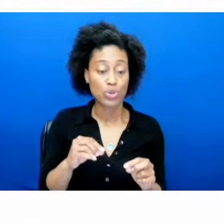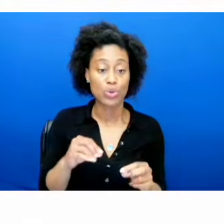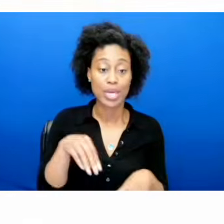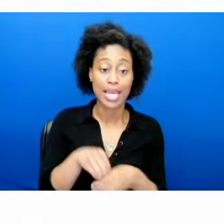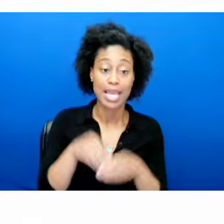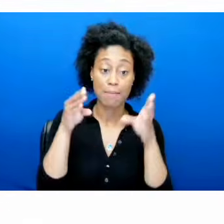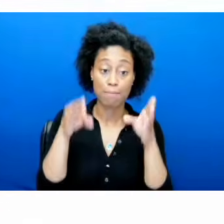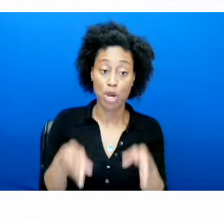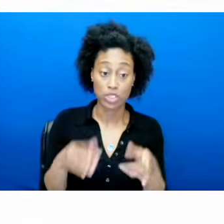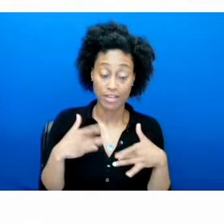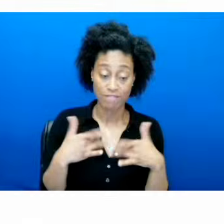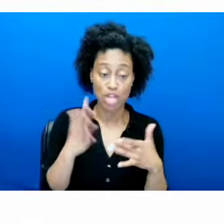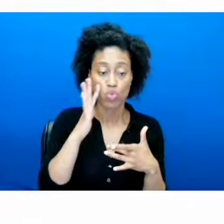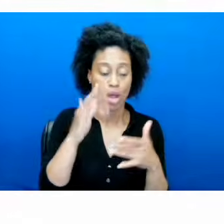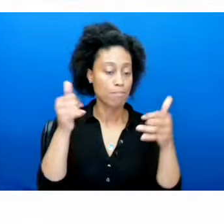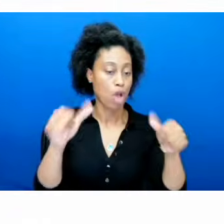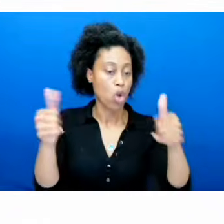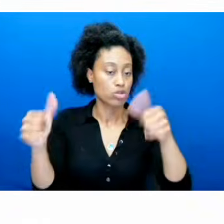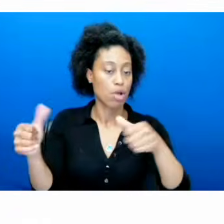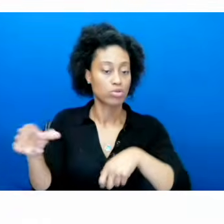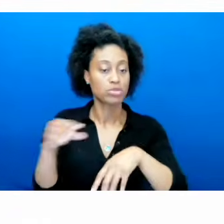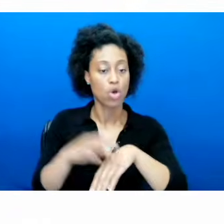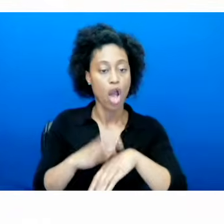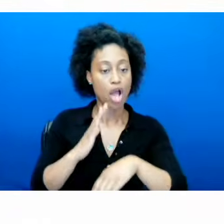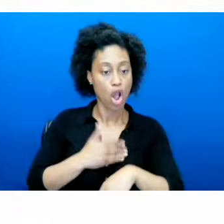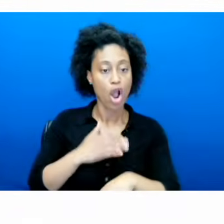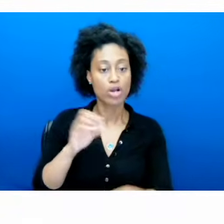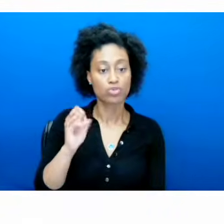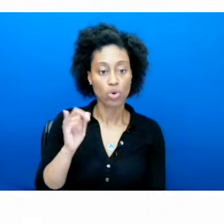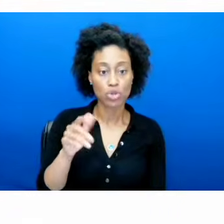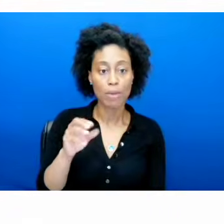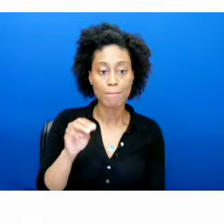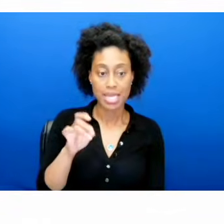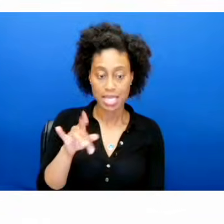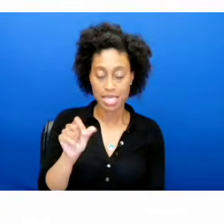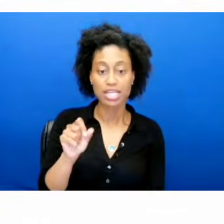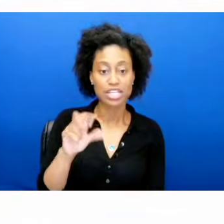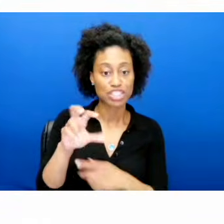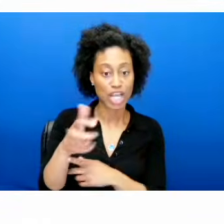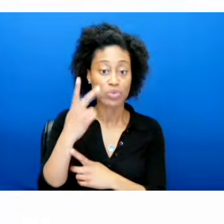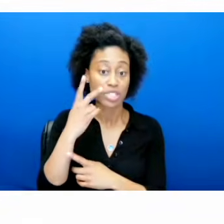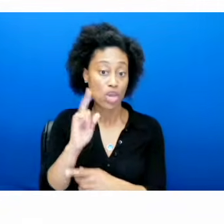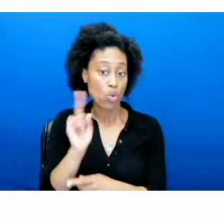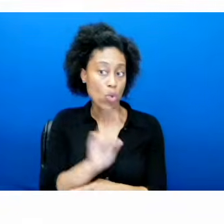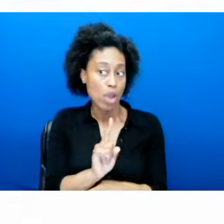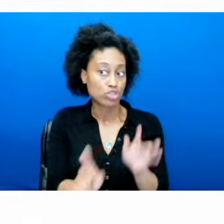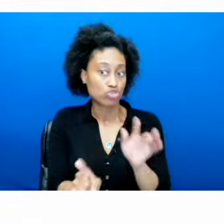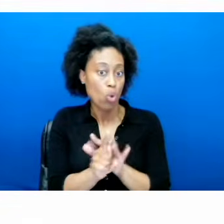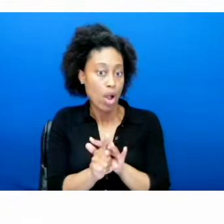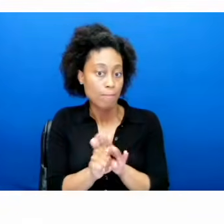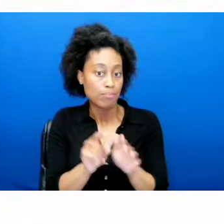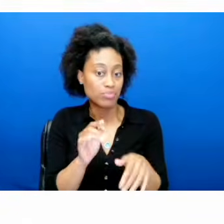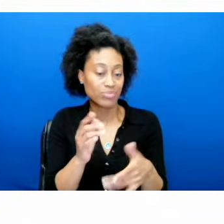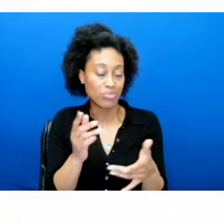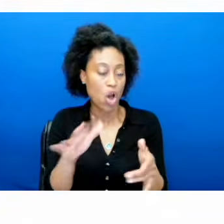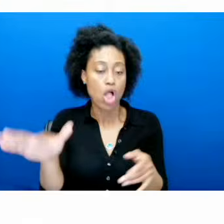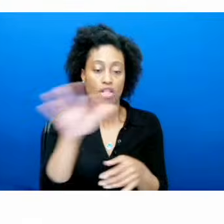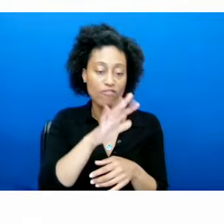we will definitely be posting those to our social media channels so you can see where we're popping up all across the